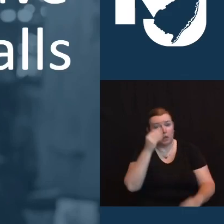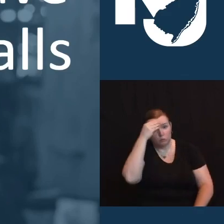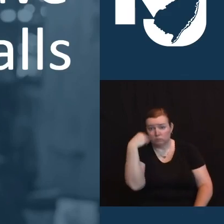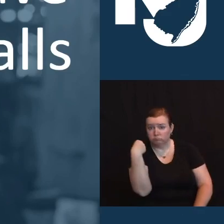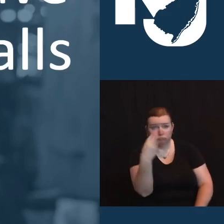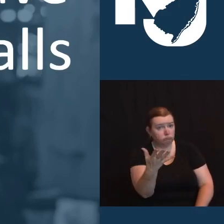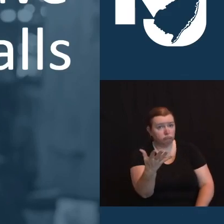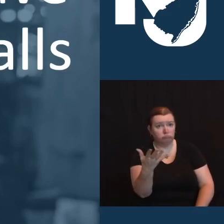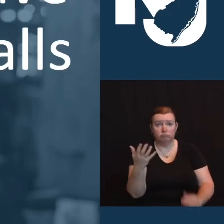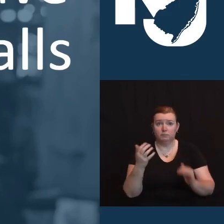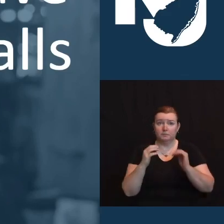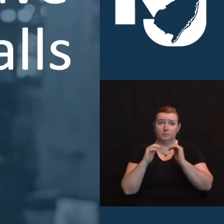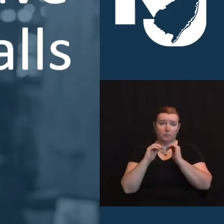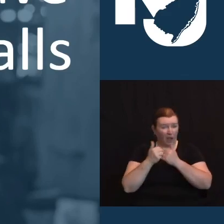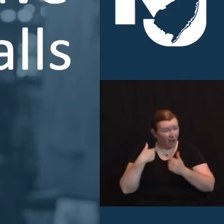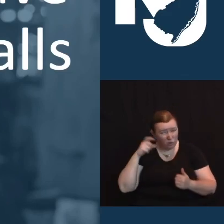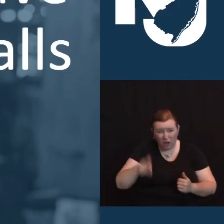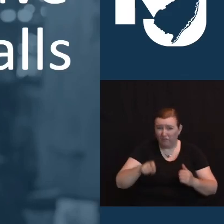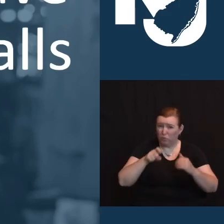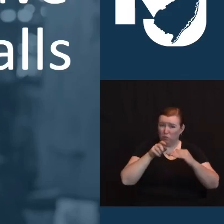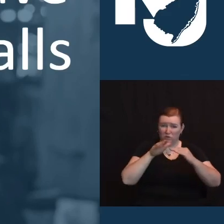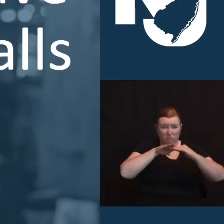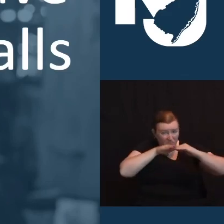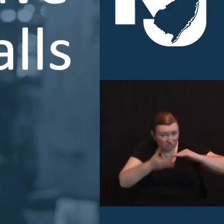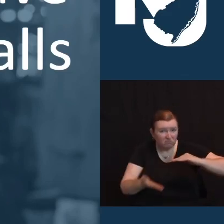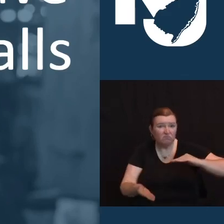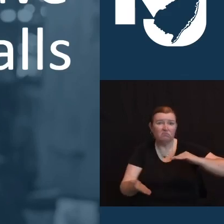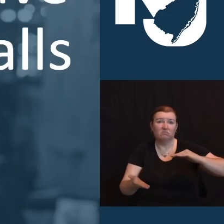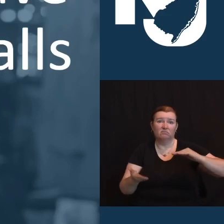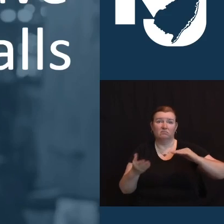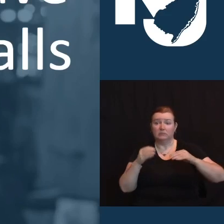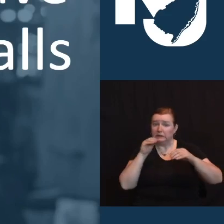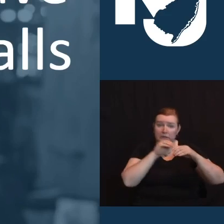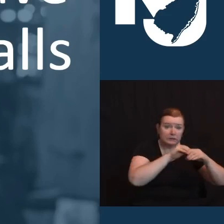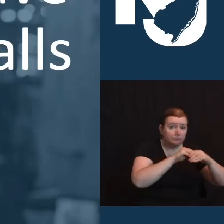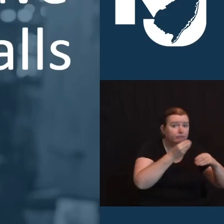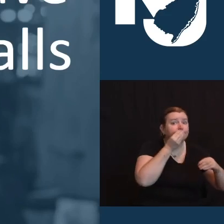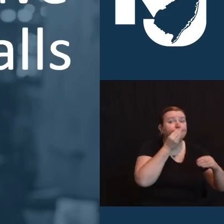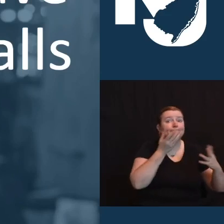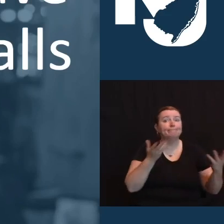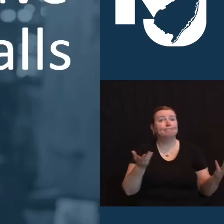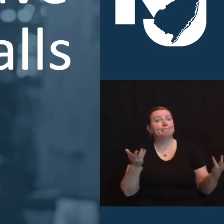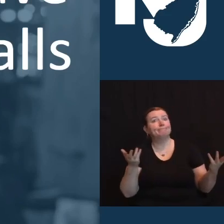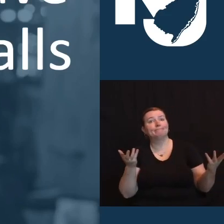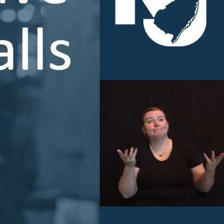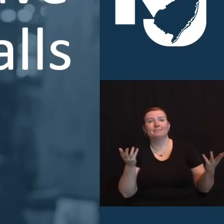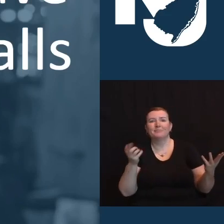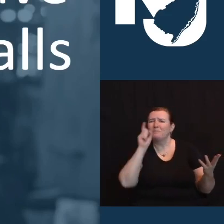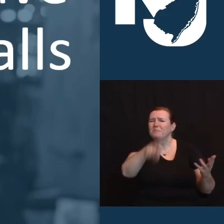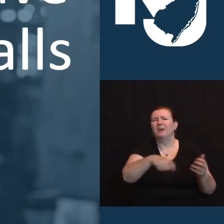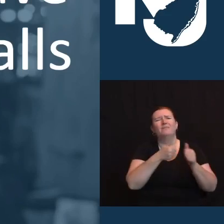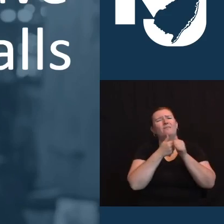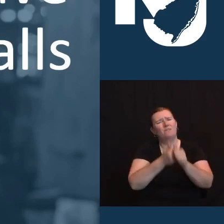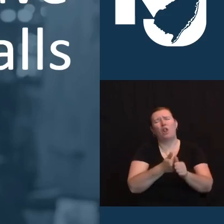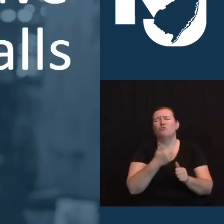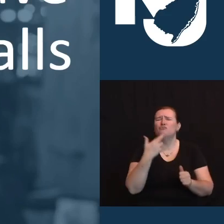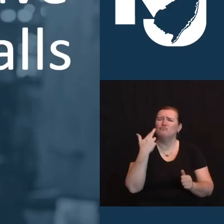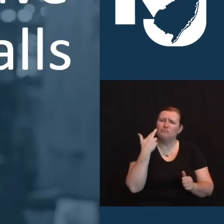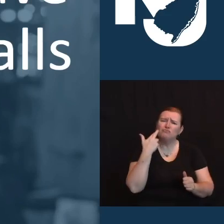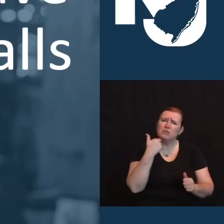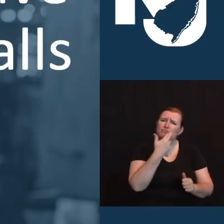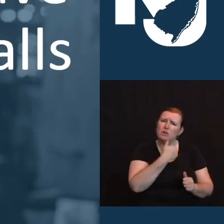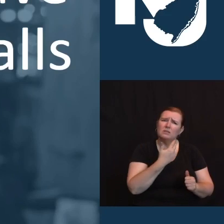we want to be with indoor activities, be it dining or anything else, is if everyone plays by the rules and no one tries to make end